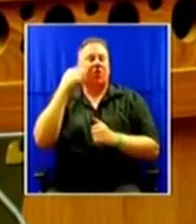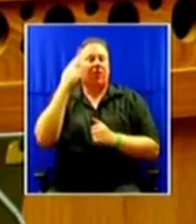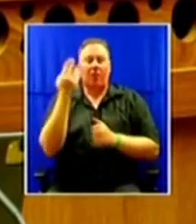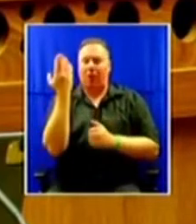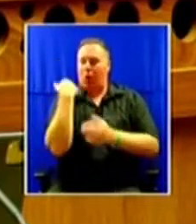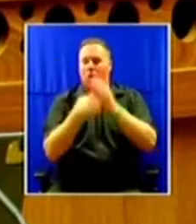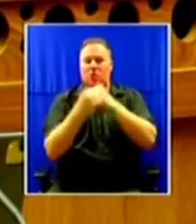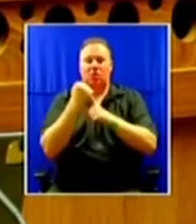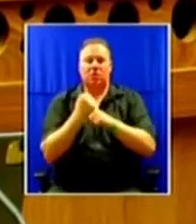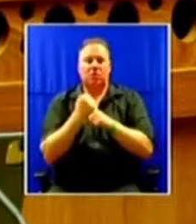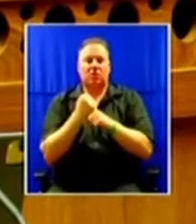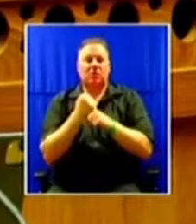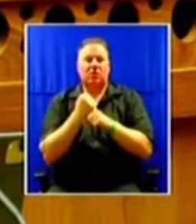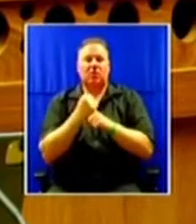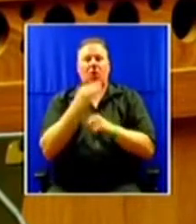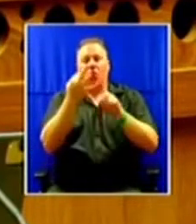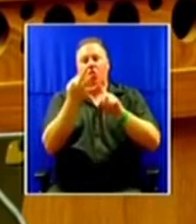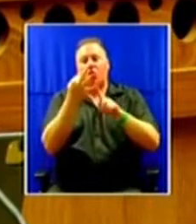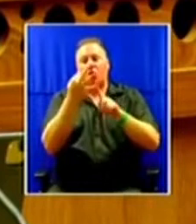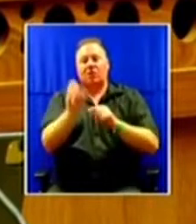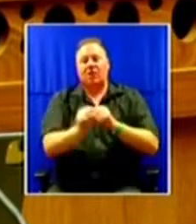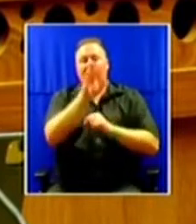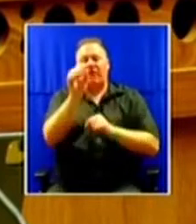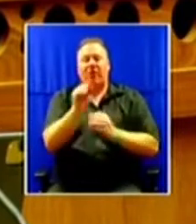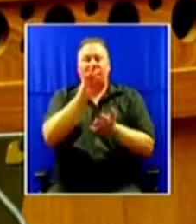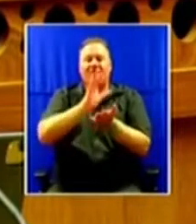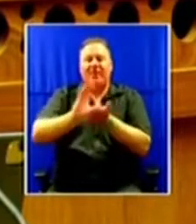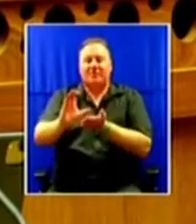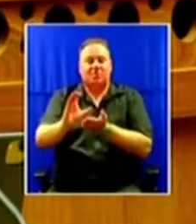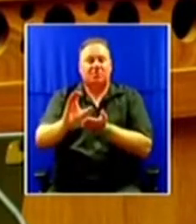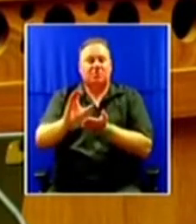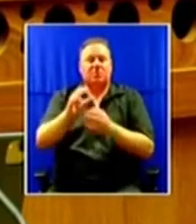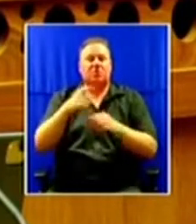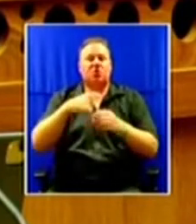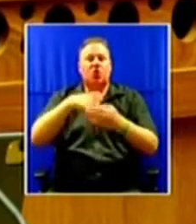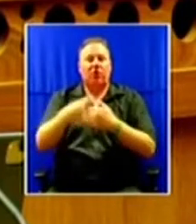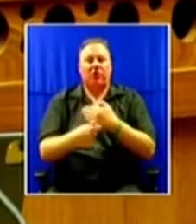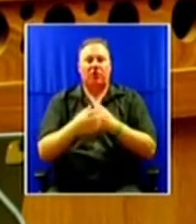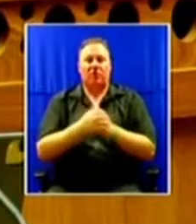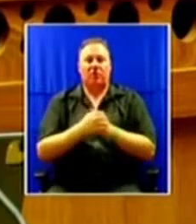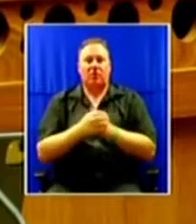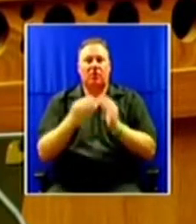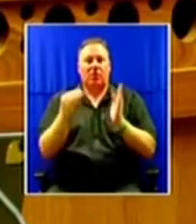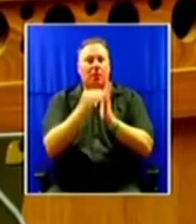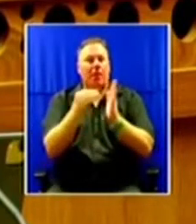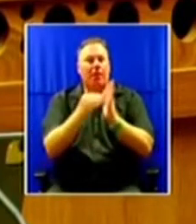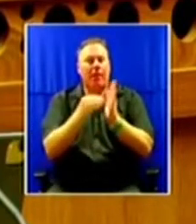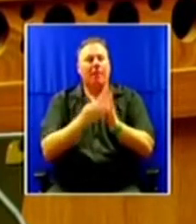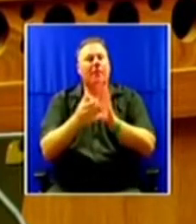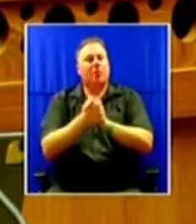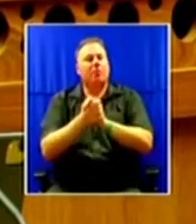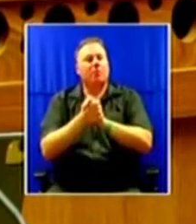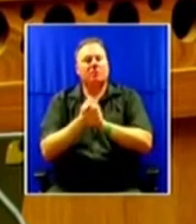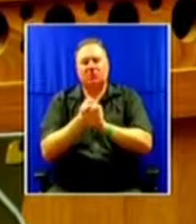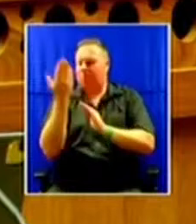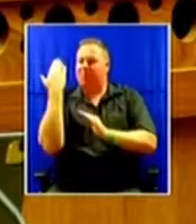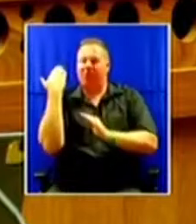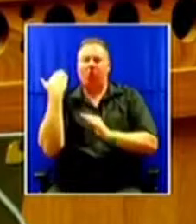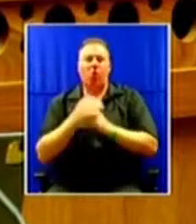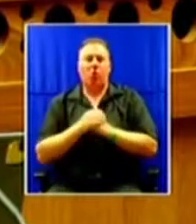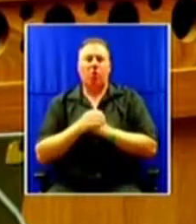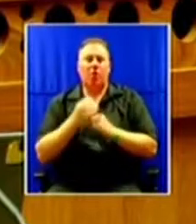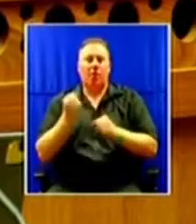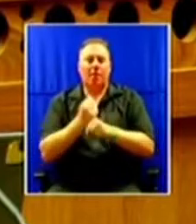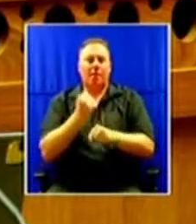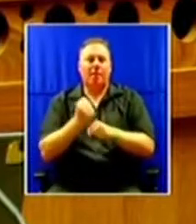African Investment Conference to review the implementation of previous commitments and to generate